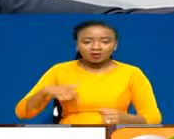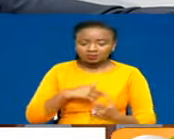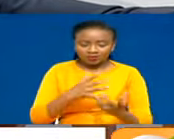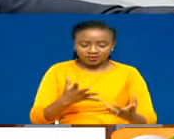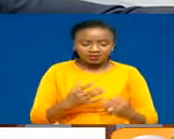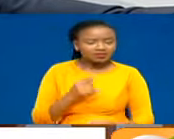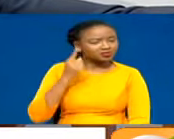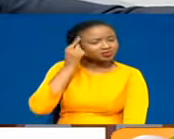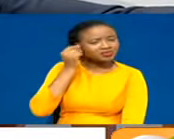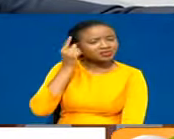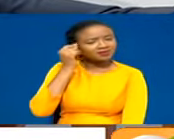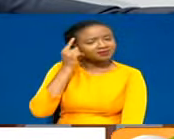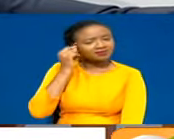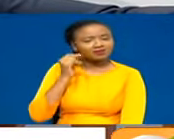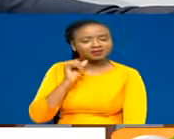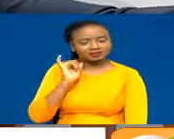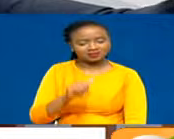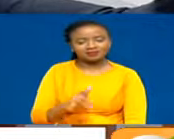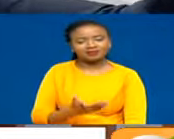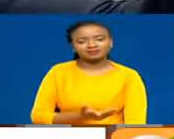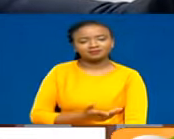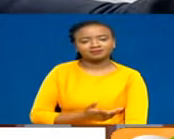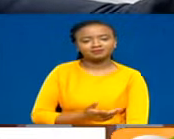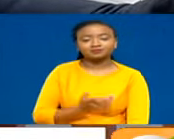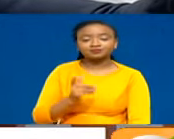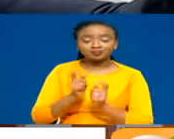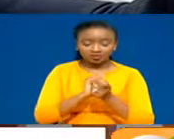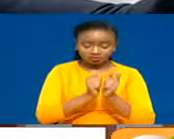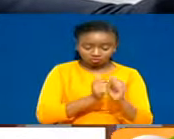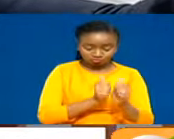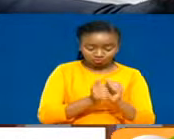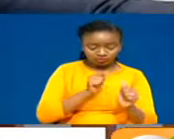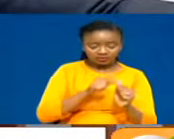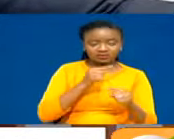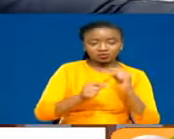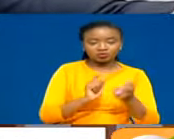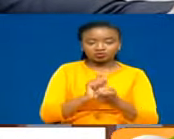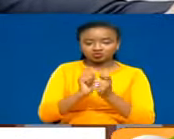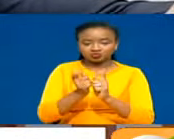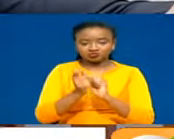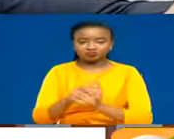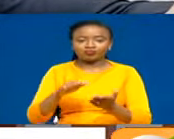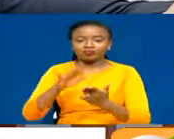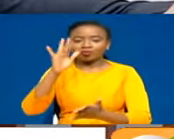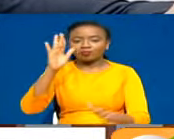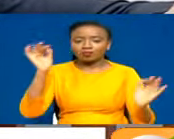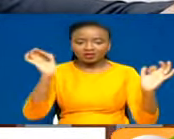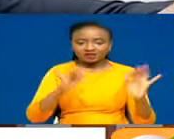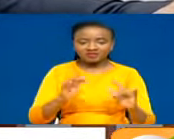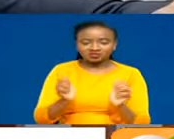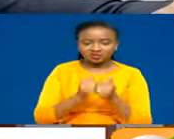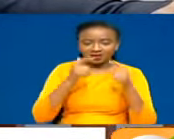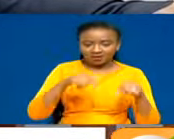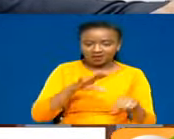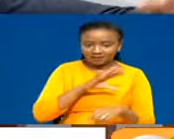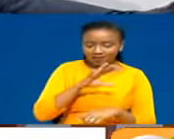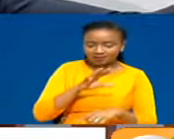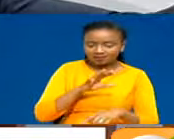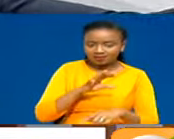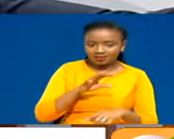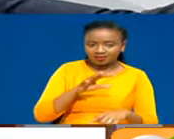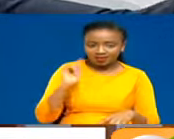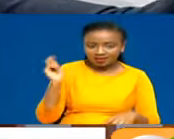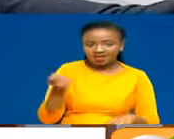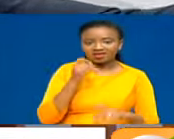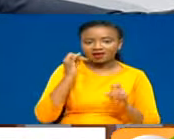we have to think that way. Sports will evolve even more. More events will come here. Yeah, more people here,